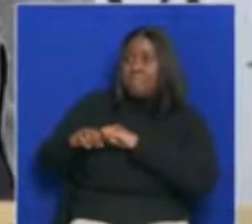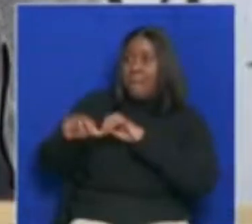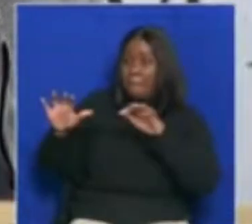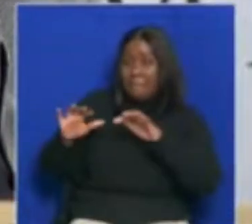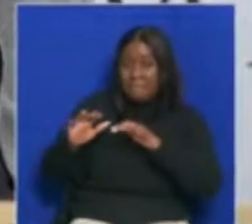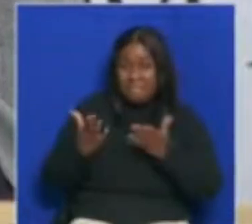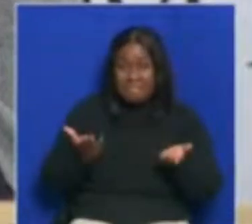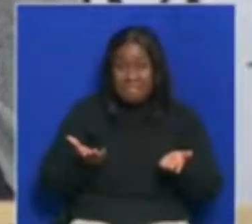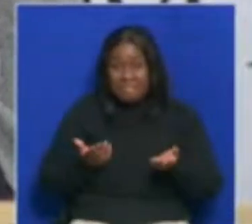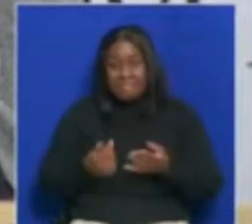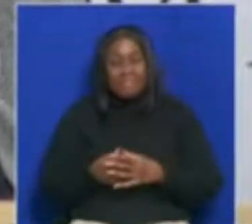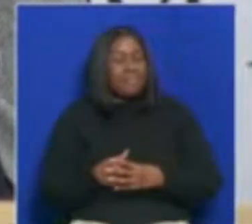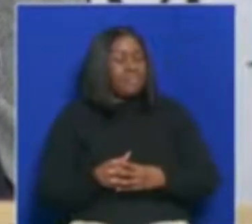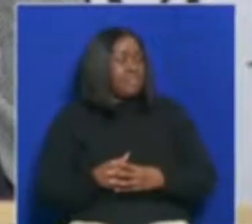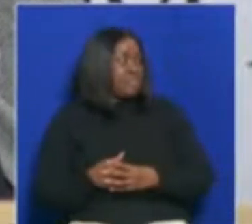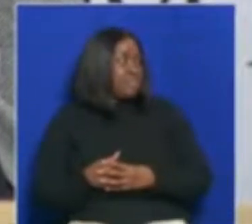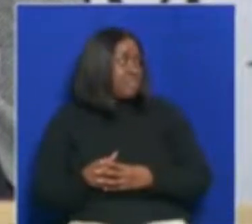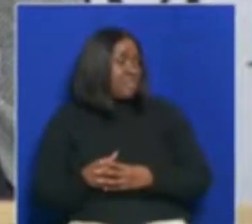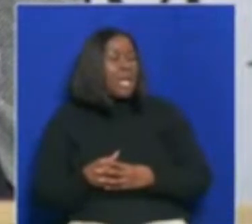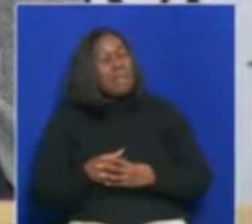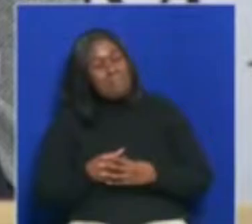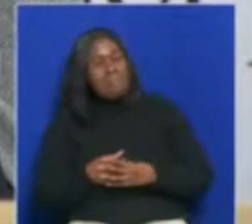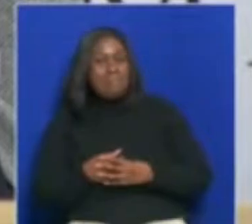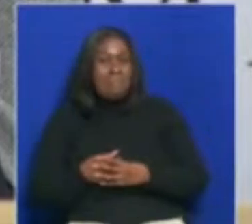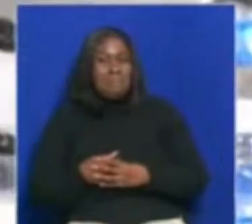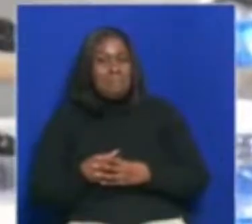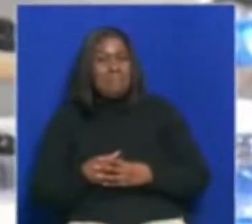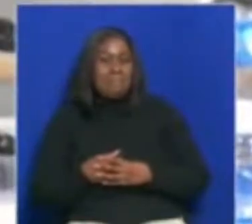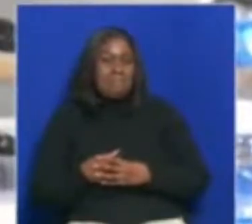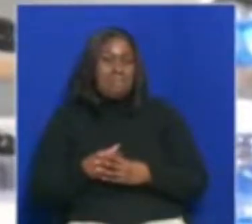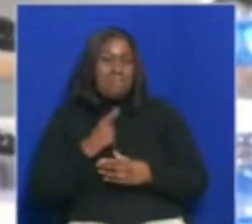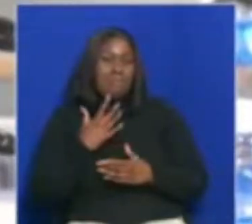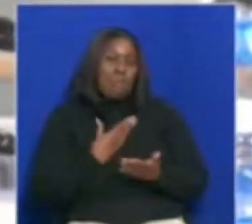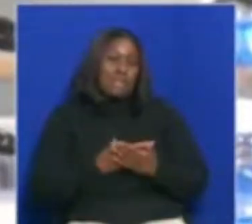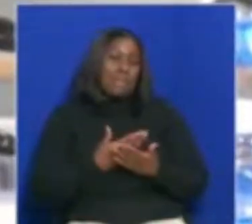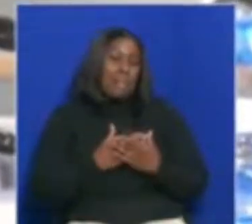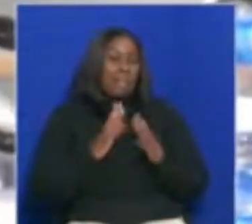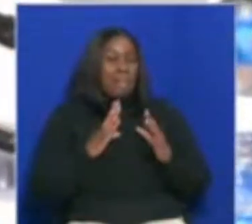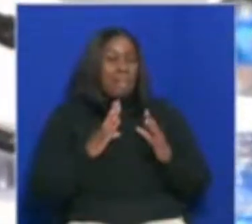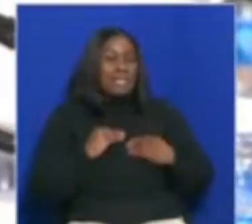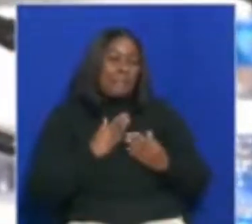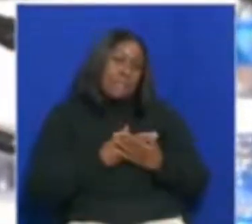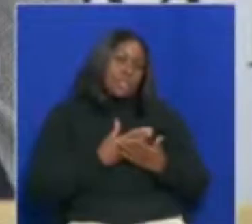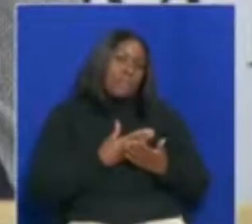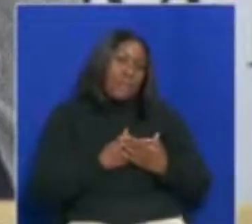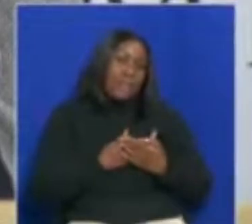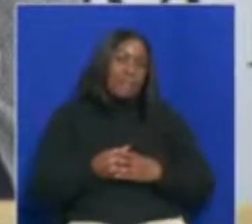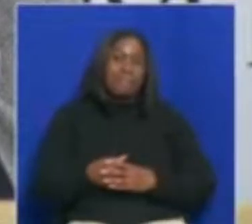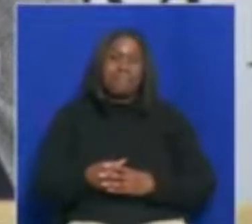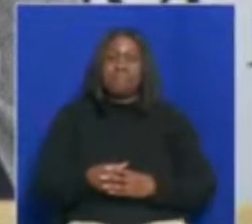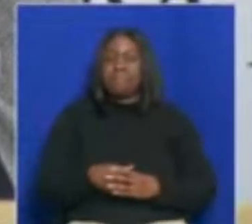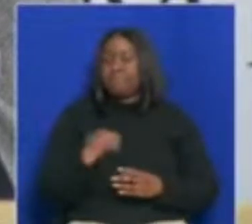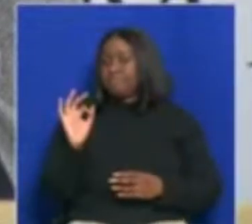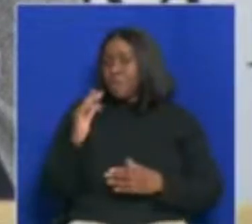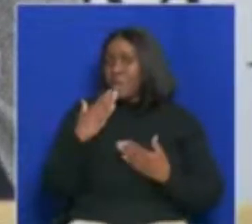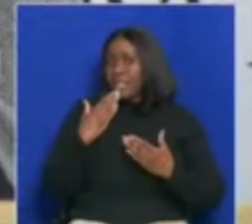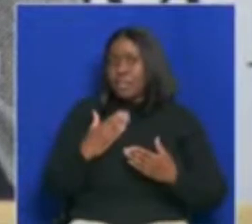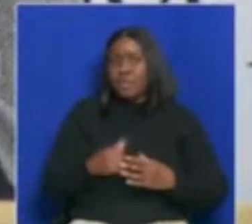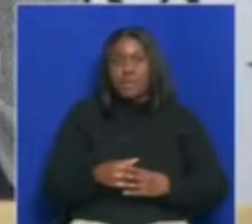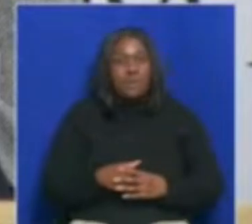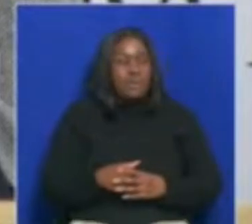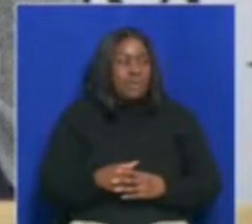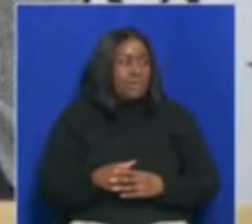I won't rule that out, Commissioner. I'll take it as a possible explanation. All right, thank you.